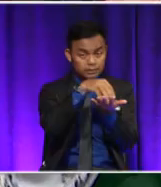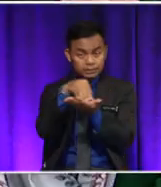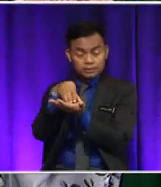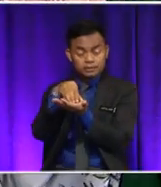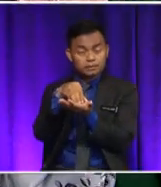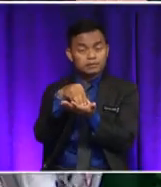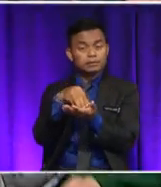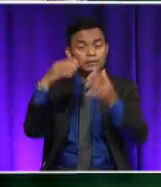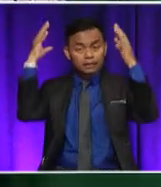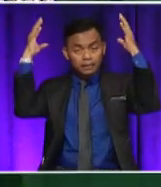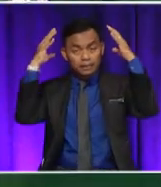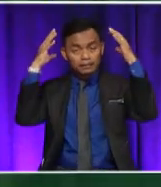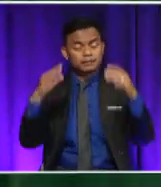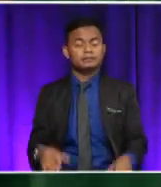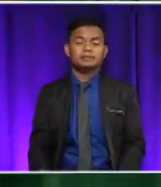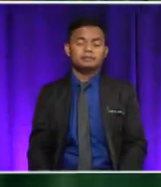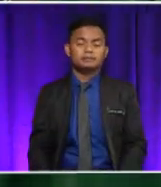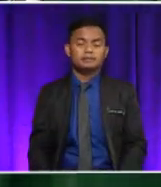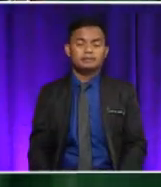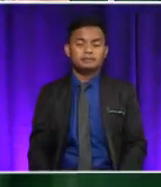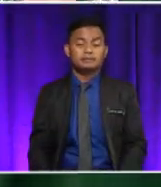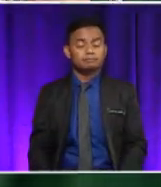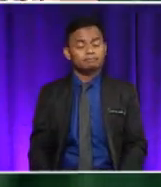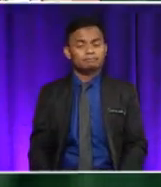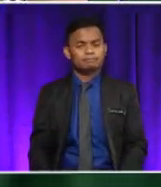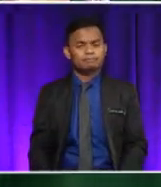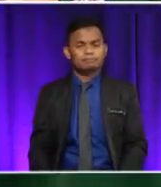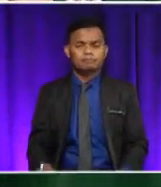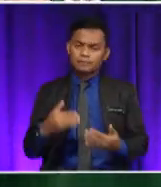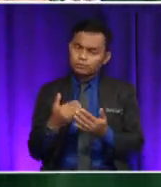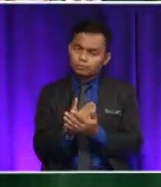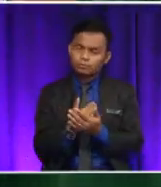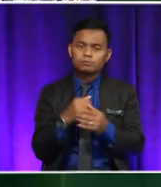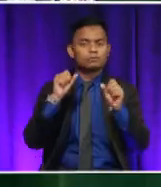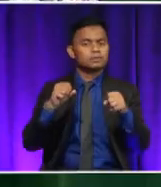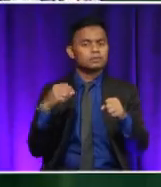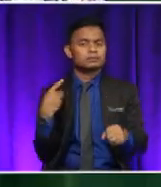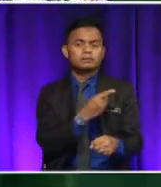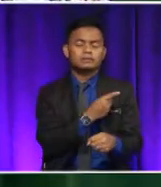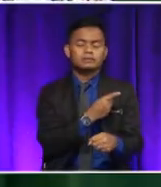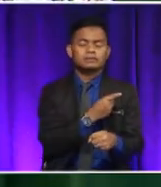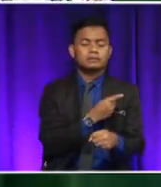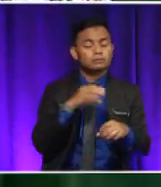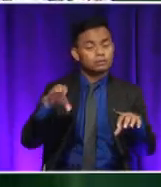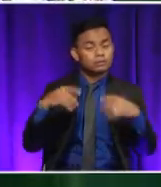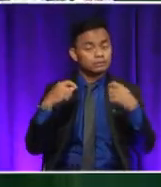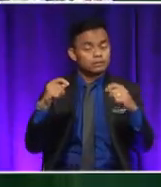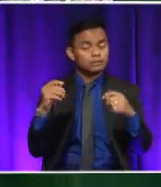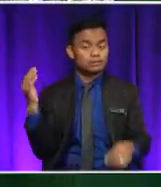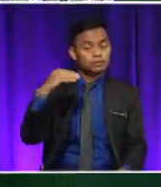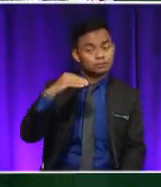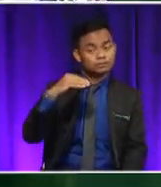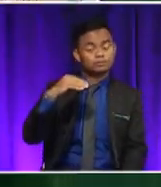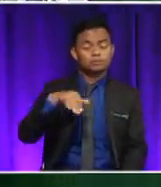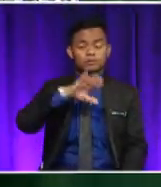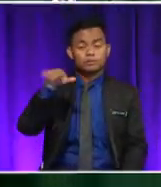should go? Yeah, it's something new. Maybe we should try it. Yeah, let's go. Yeah, and sure. My friends at home, you should join us to the